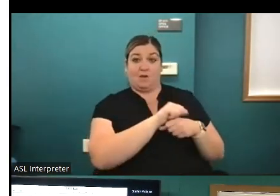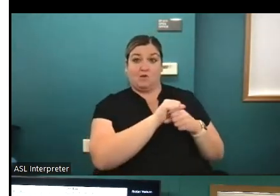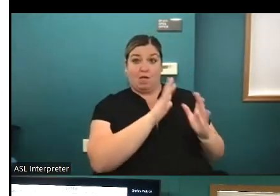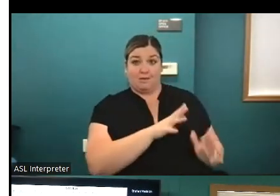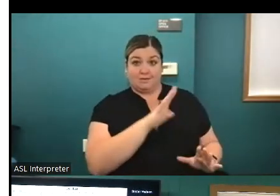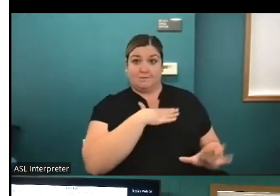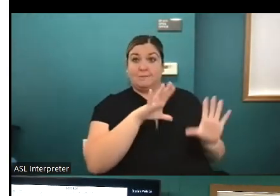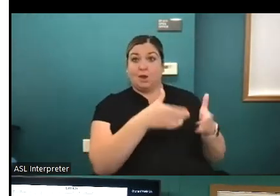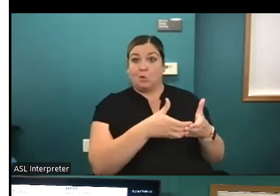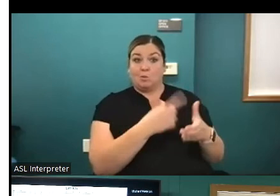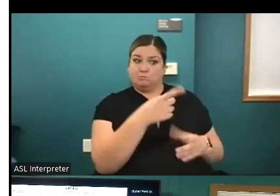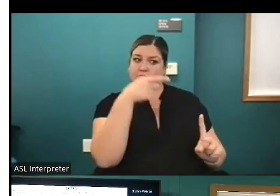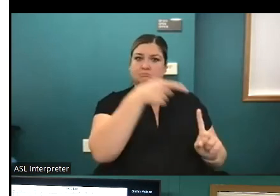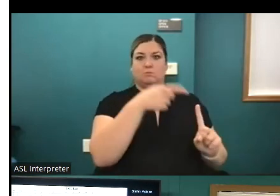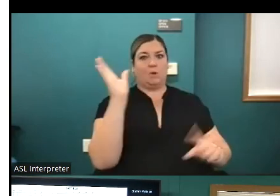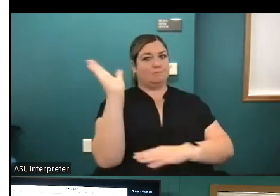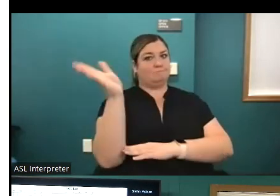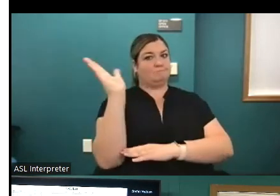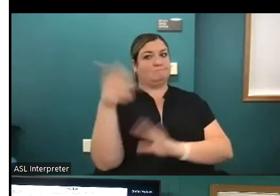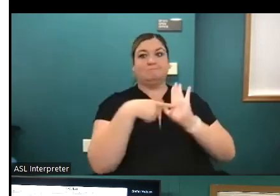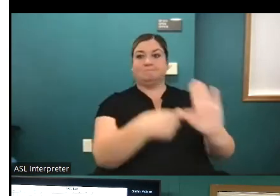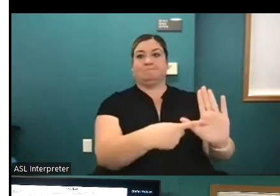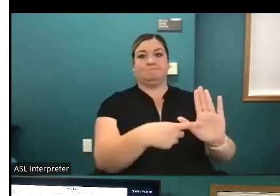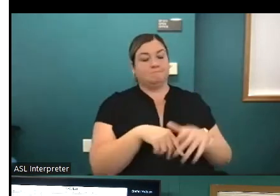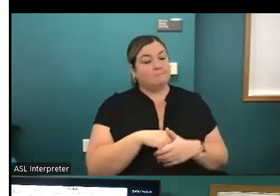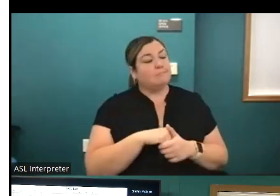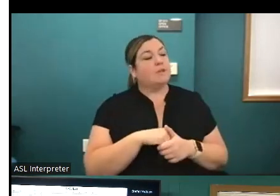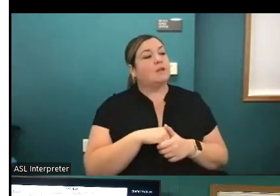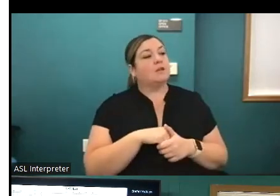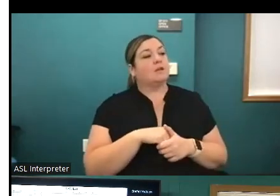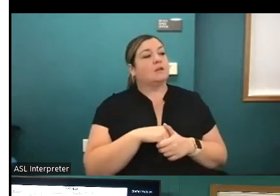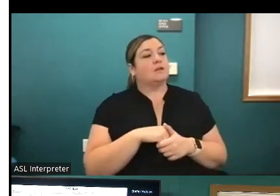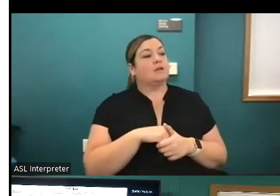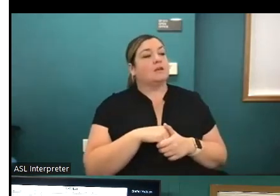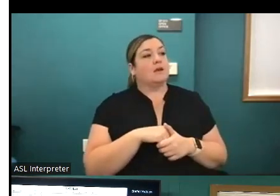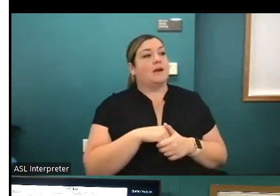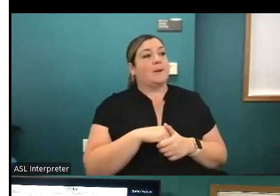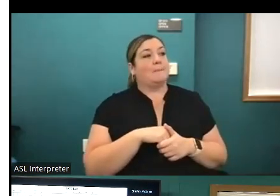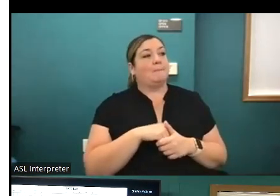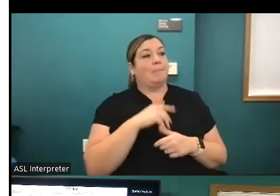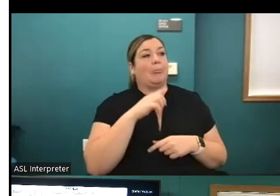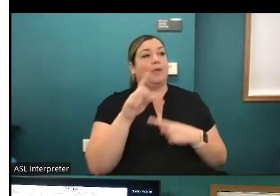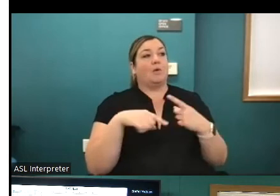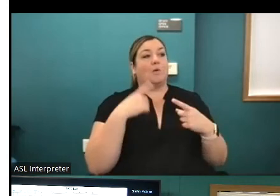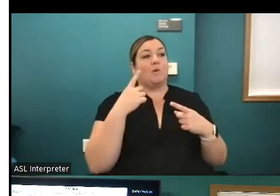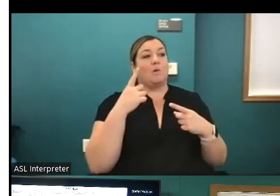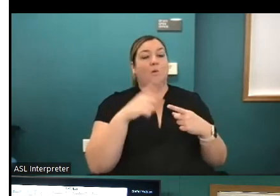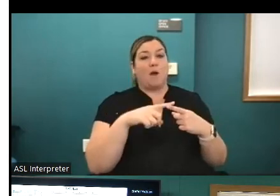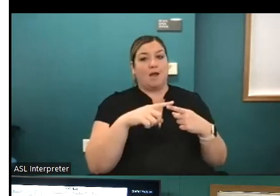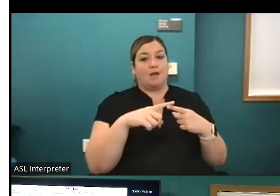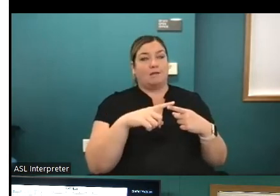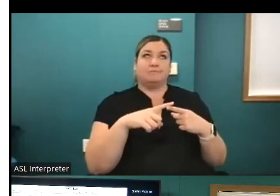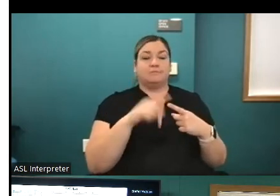was a major point that we presented in our group project back, was when, not that